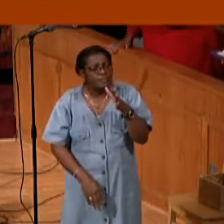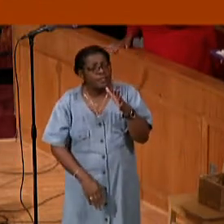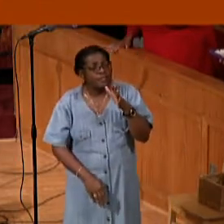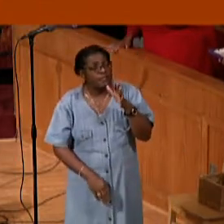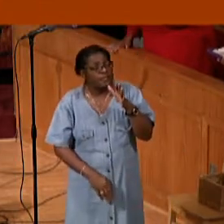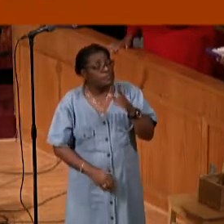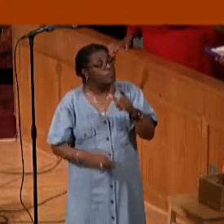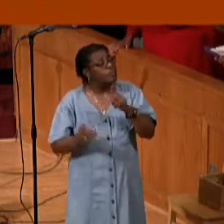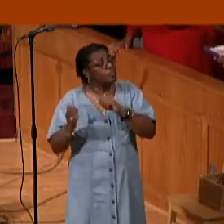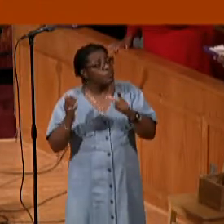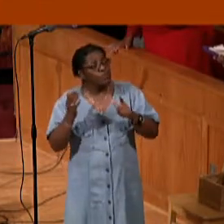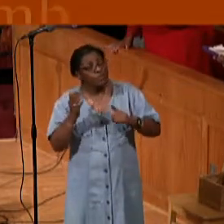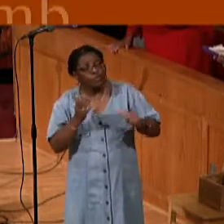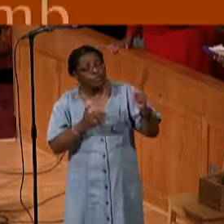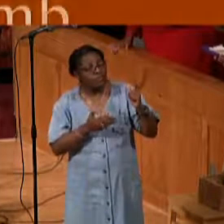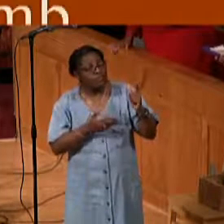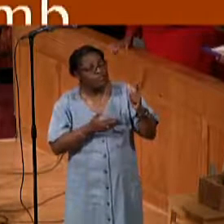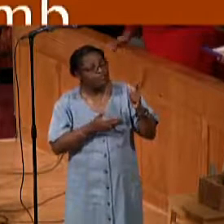should come to me?